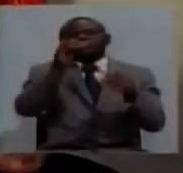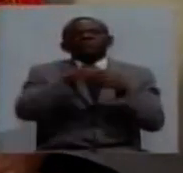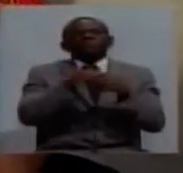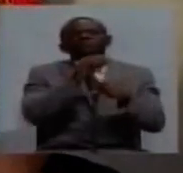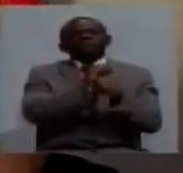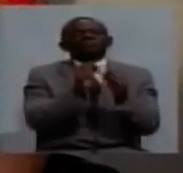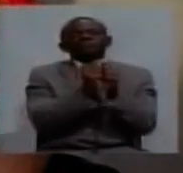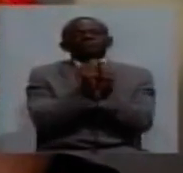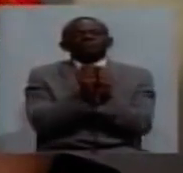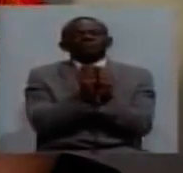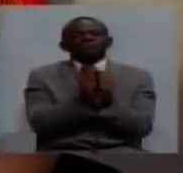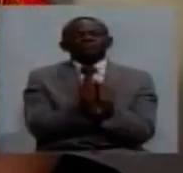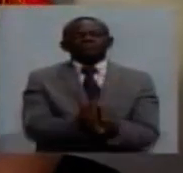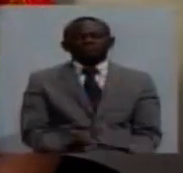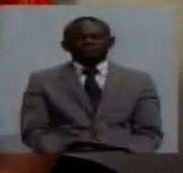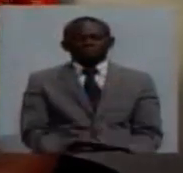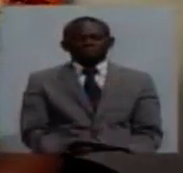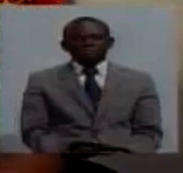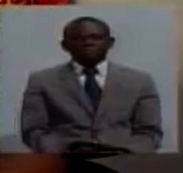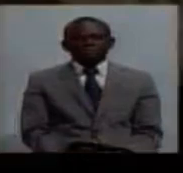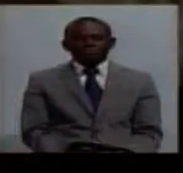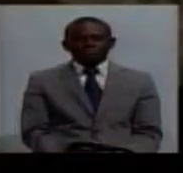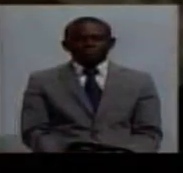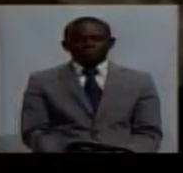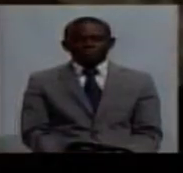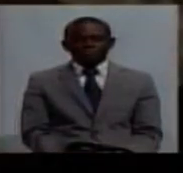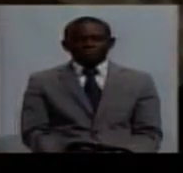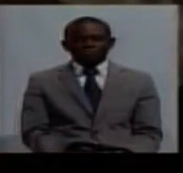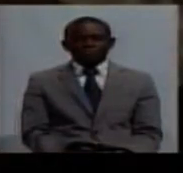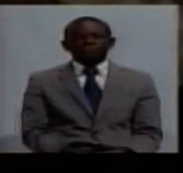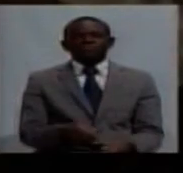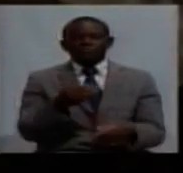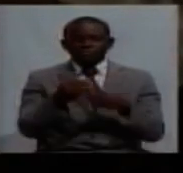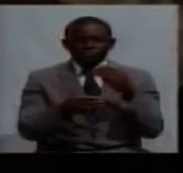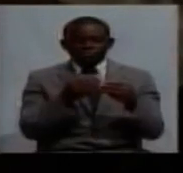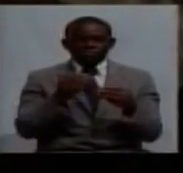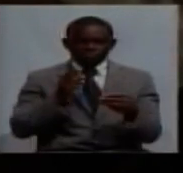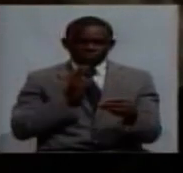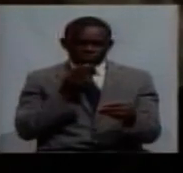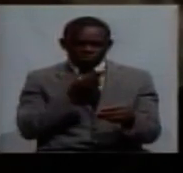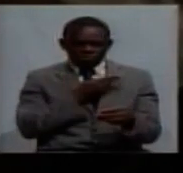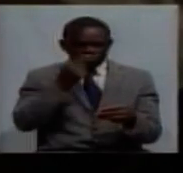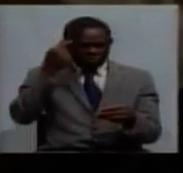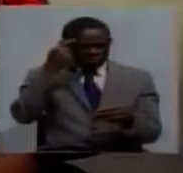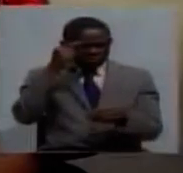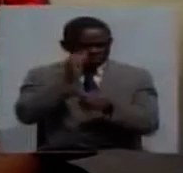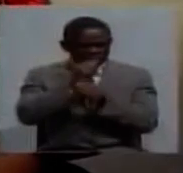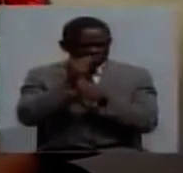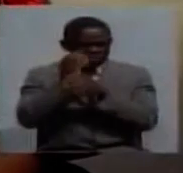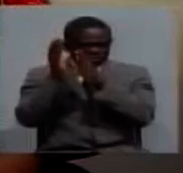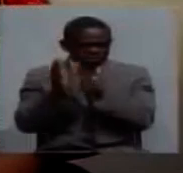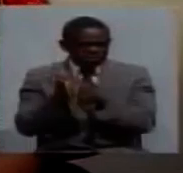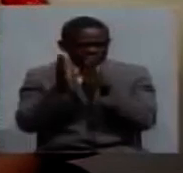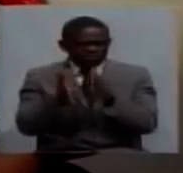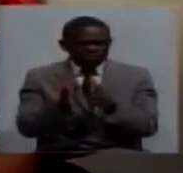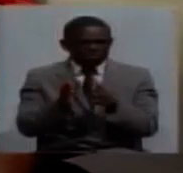think that for me, this will bring about even transformation in the way we see ourselves as civil servants and in the way we work, because